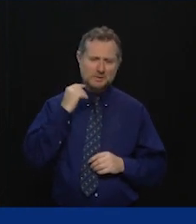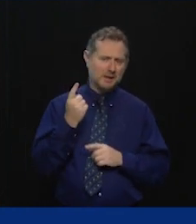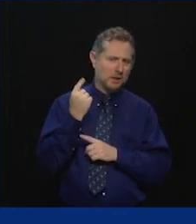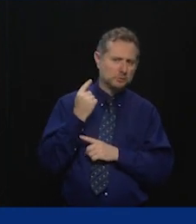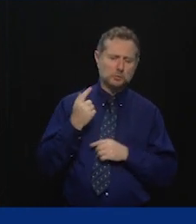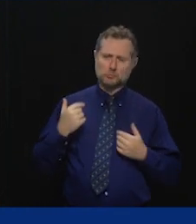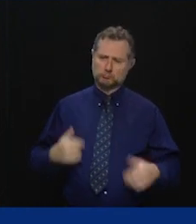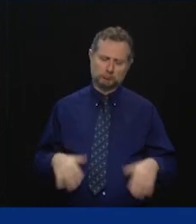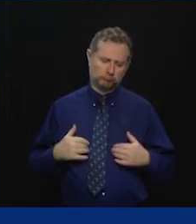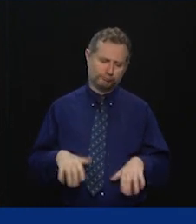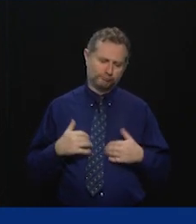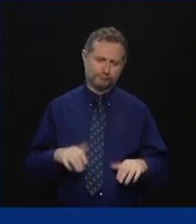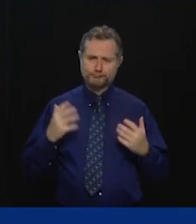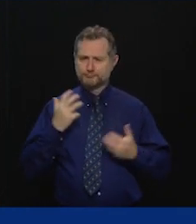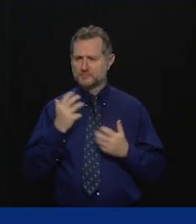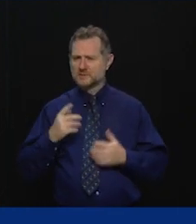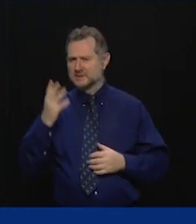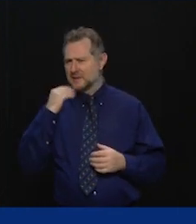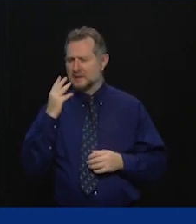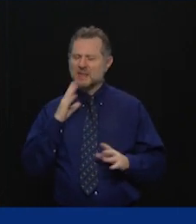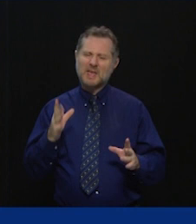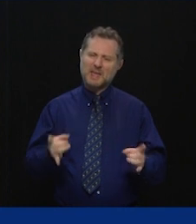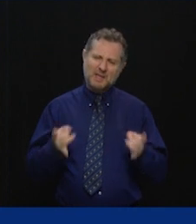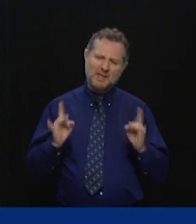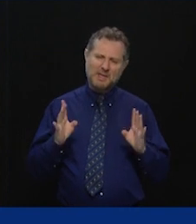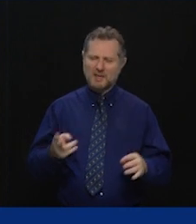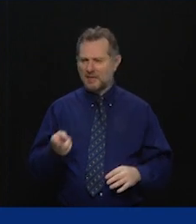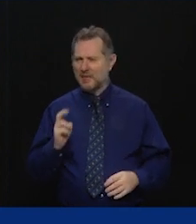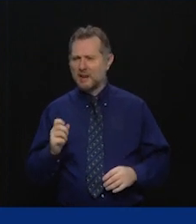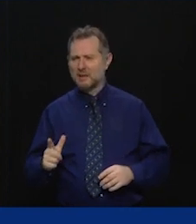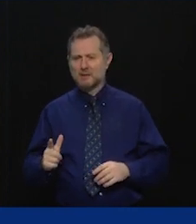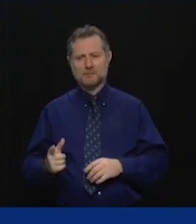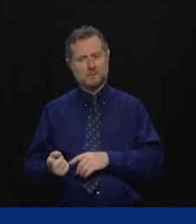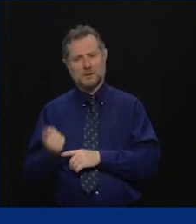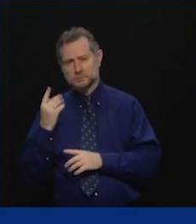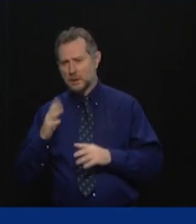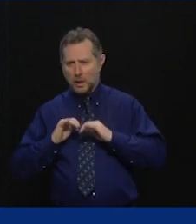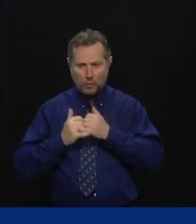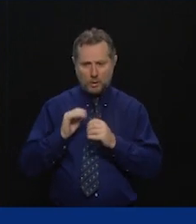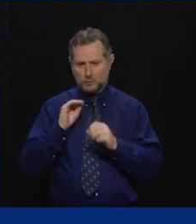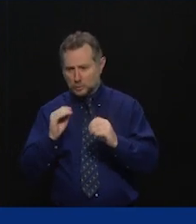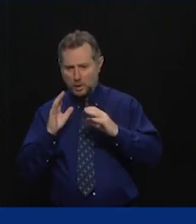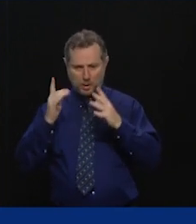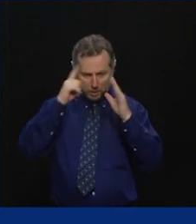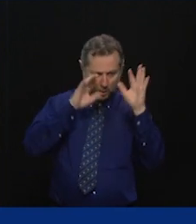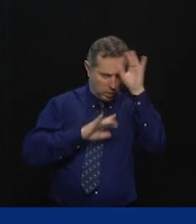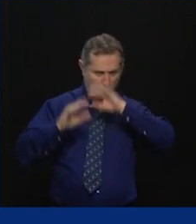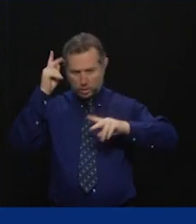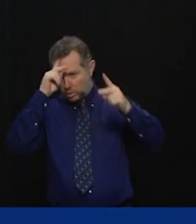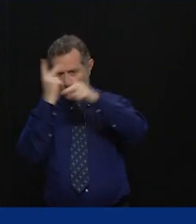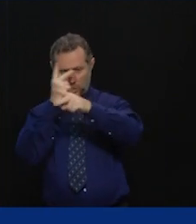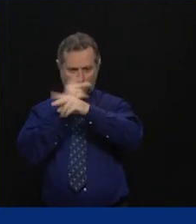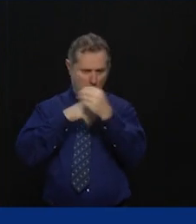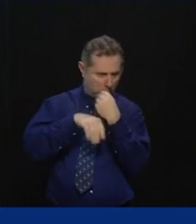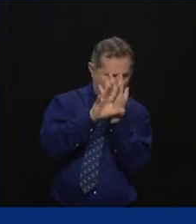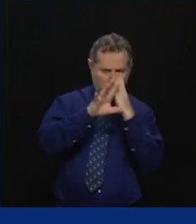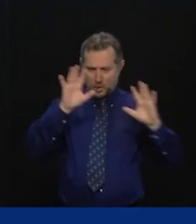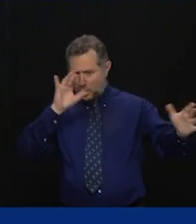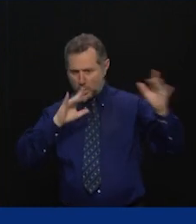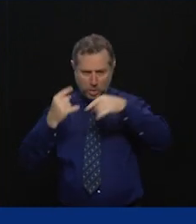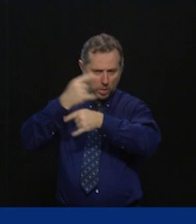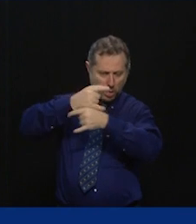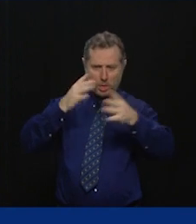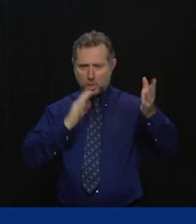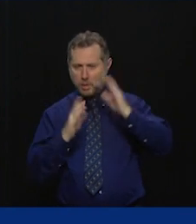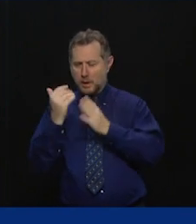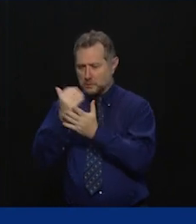through hell and back last year trying to figure out how to teach remotely. You know, do they have the connectivity? How do they put together a lesson plan? And then many